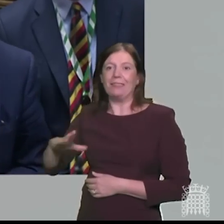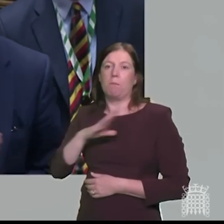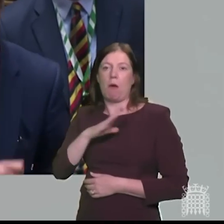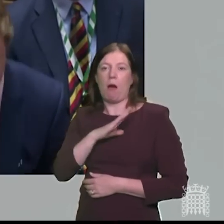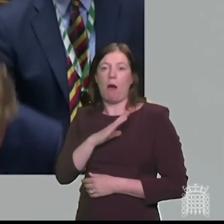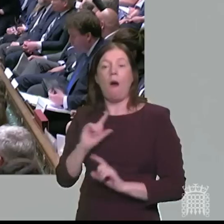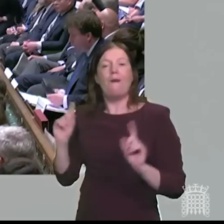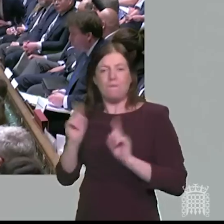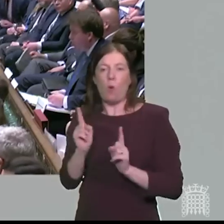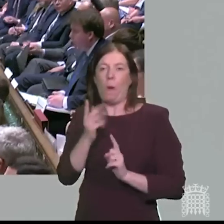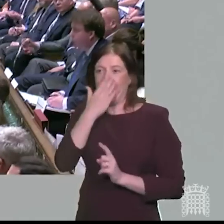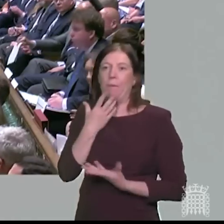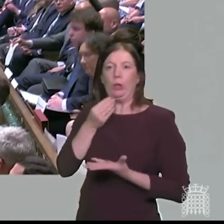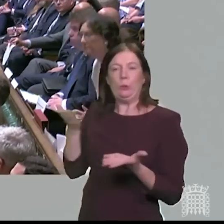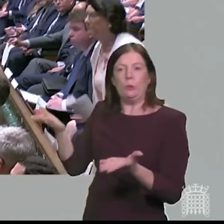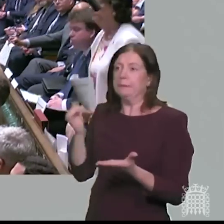places like Peterborough?